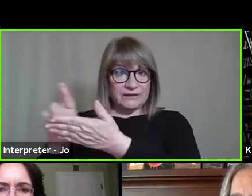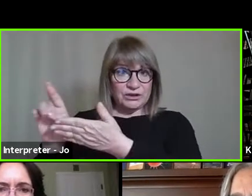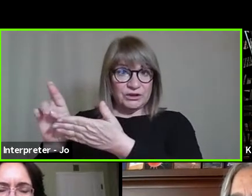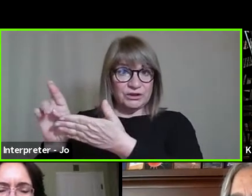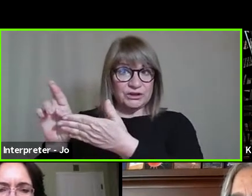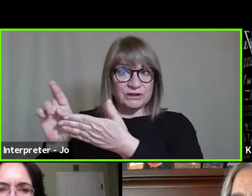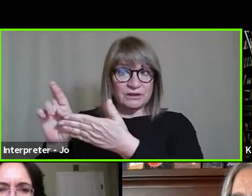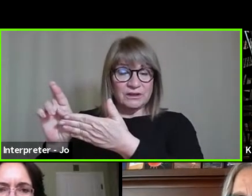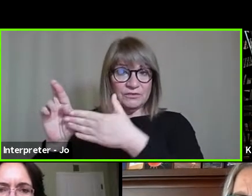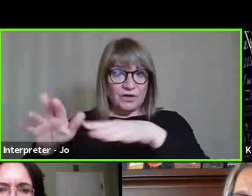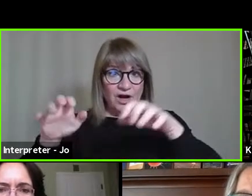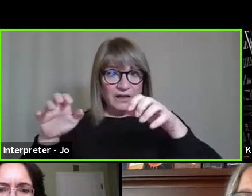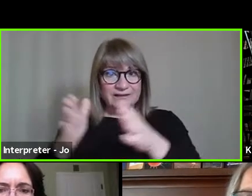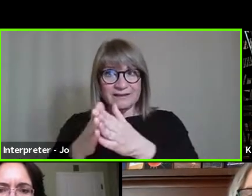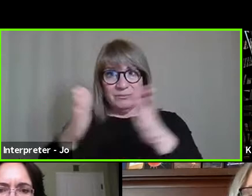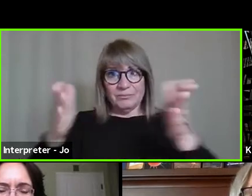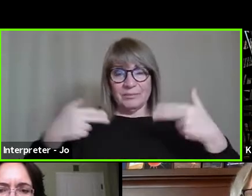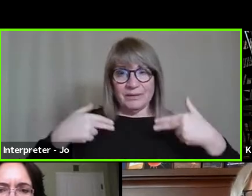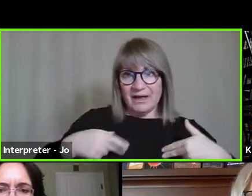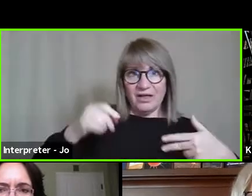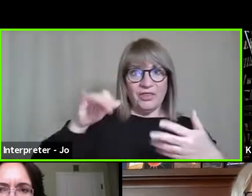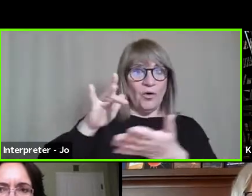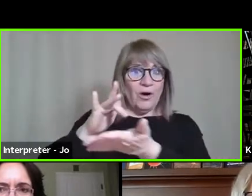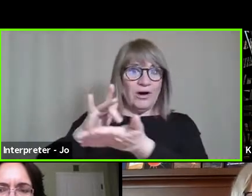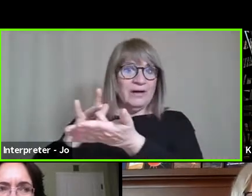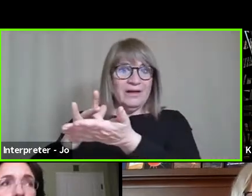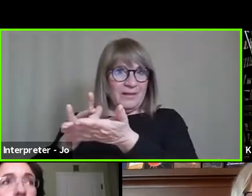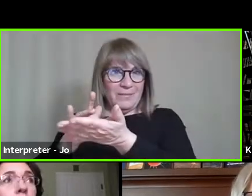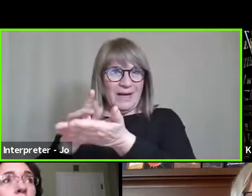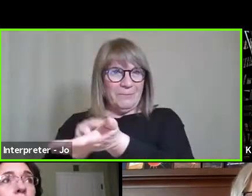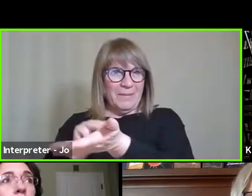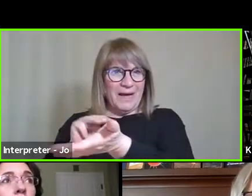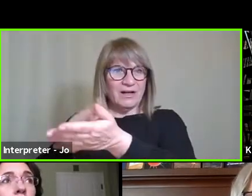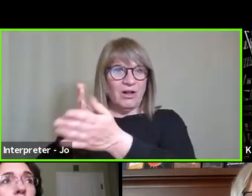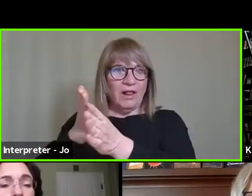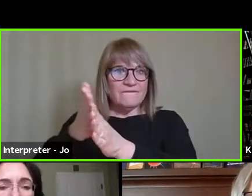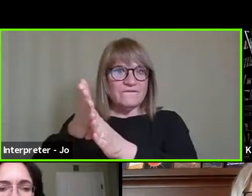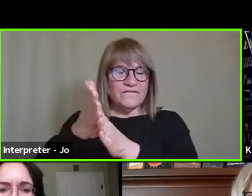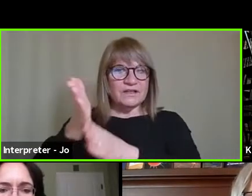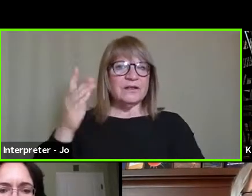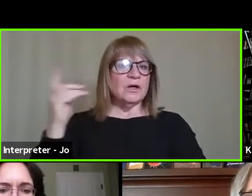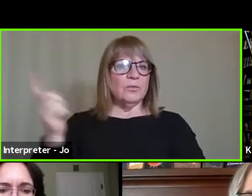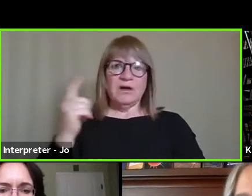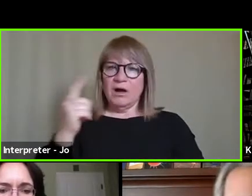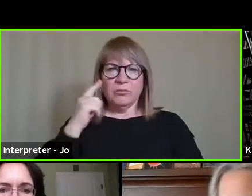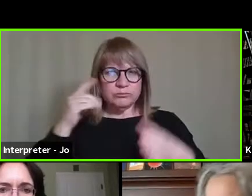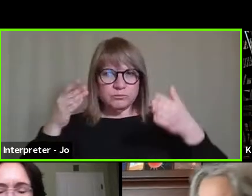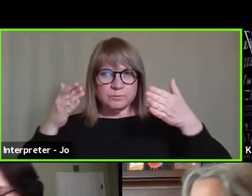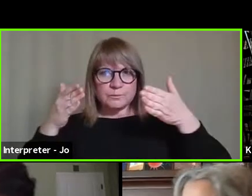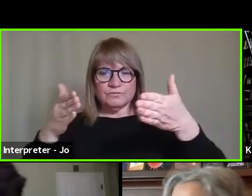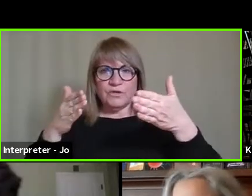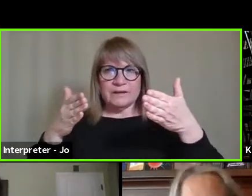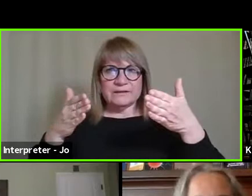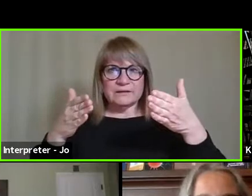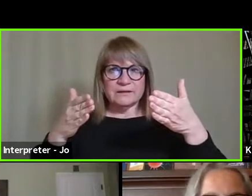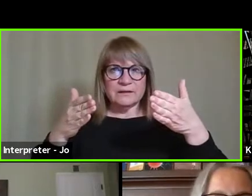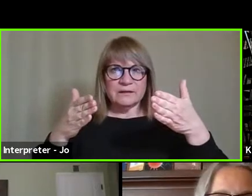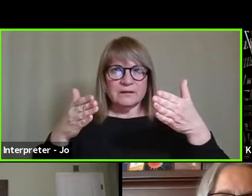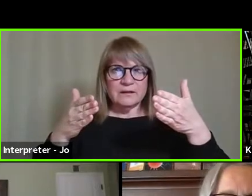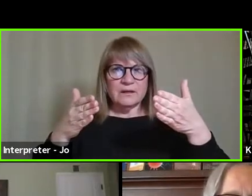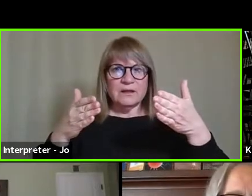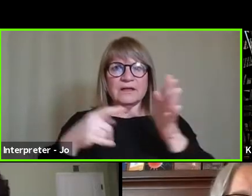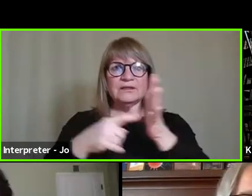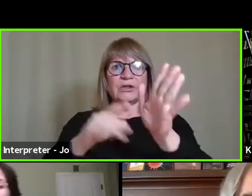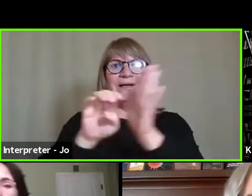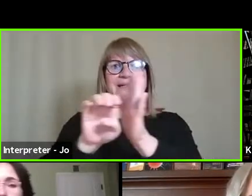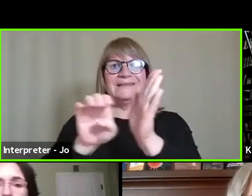audiences in public health or medicine we're always in intentional about presenting in examples